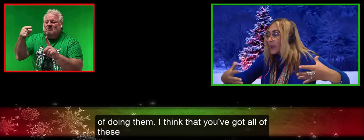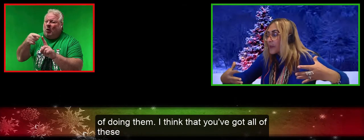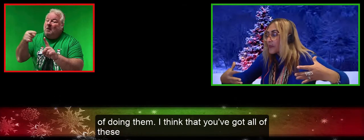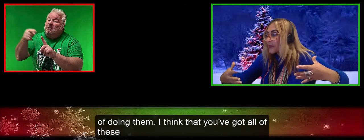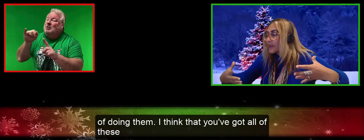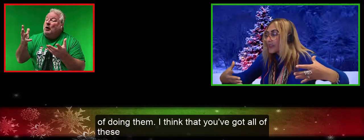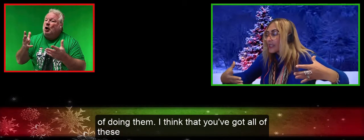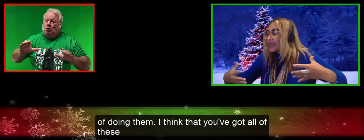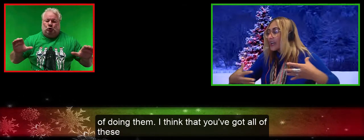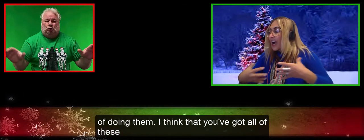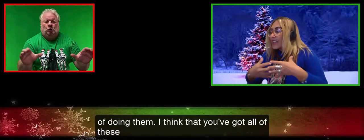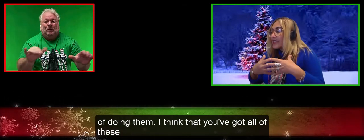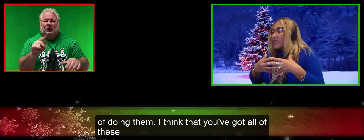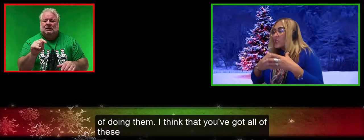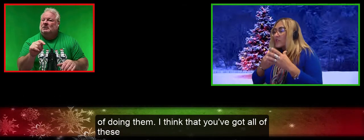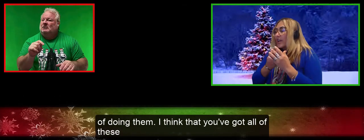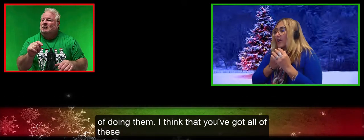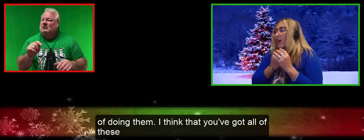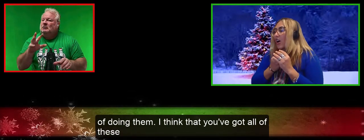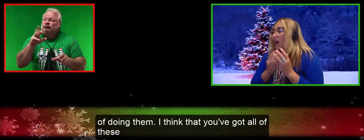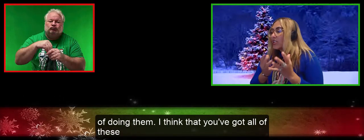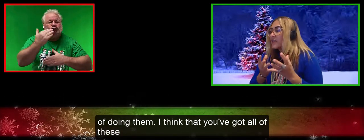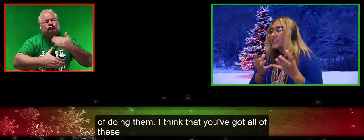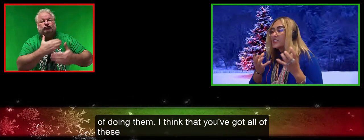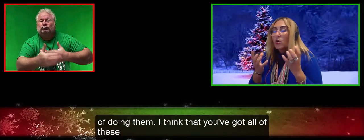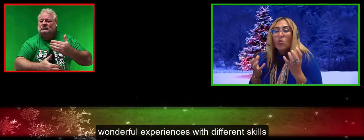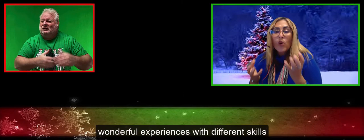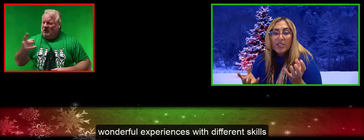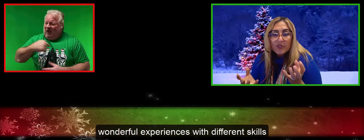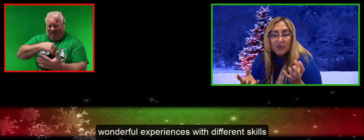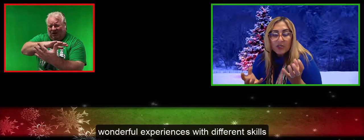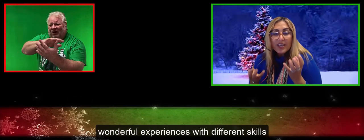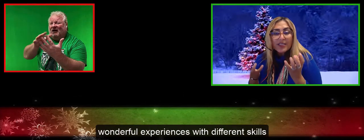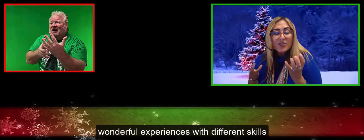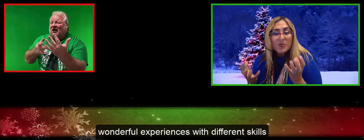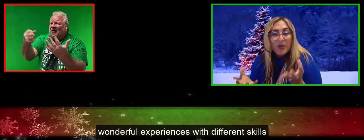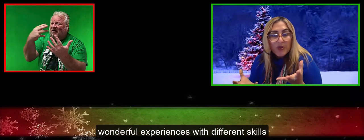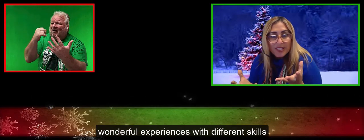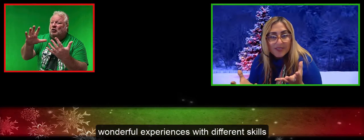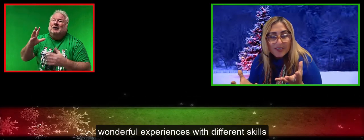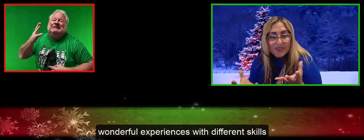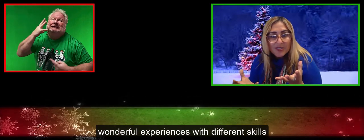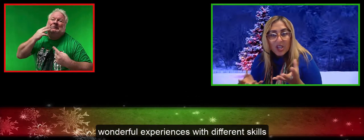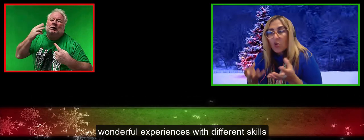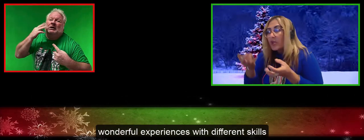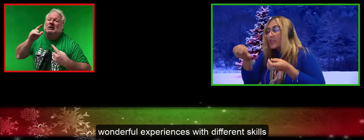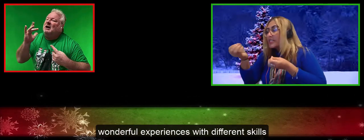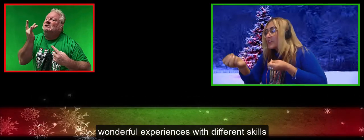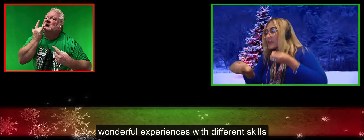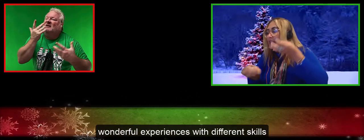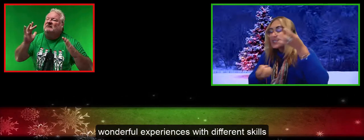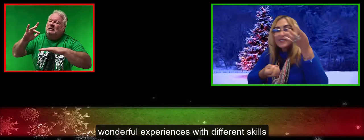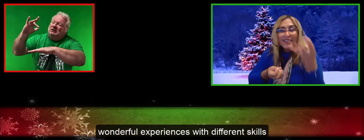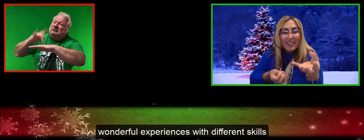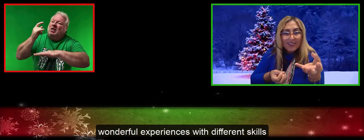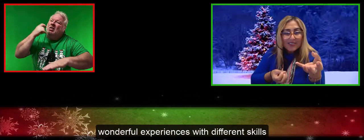them. I think you've got all of these wonderful experiences with